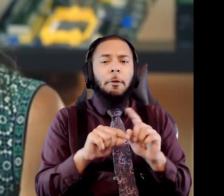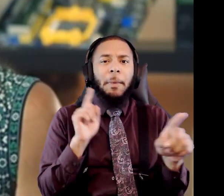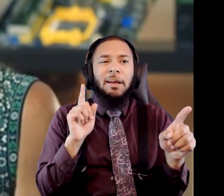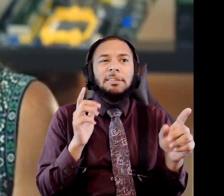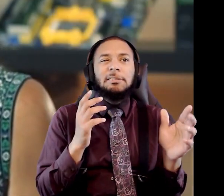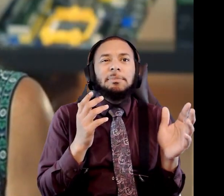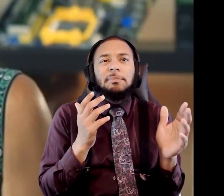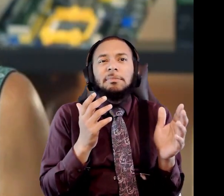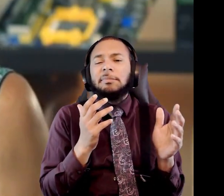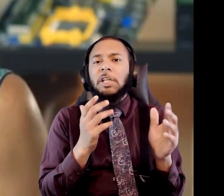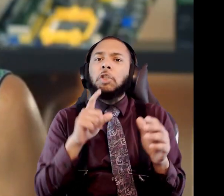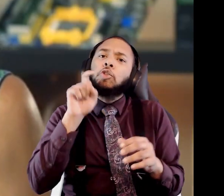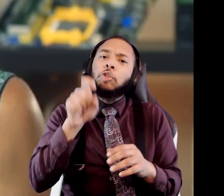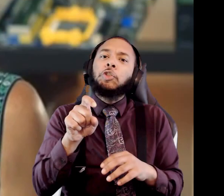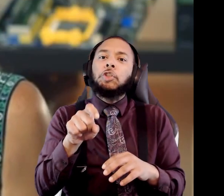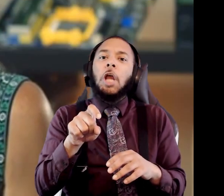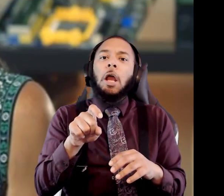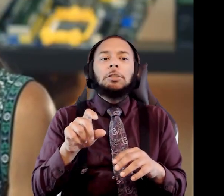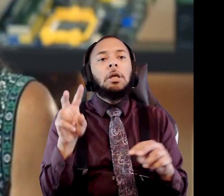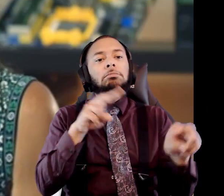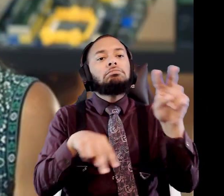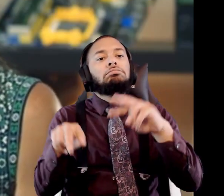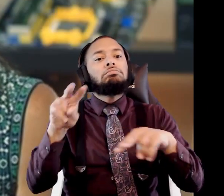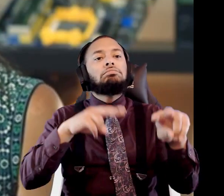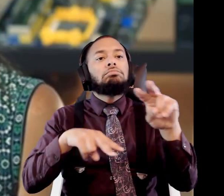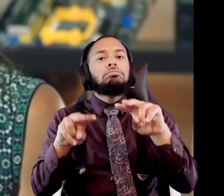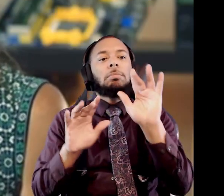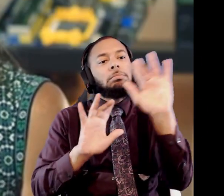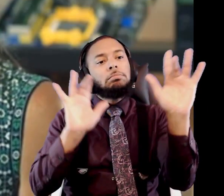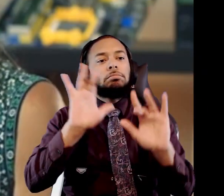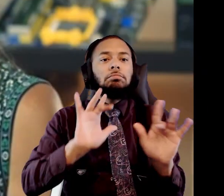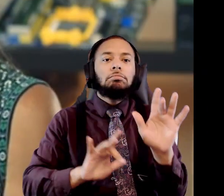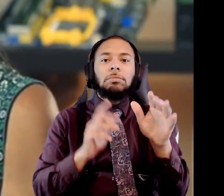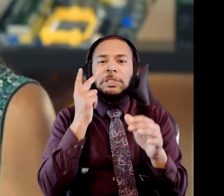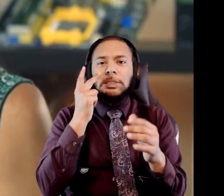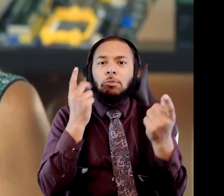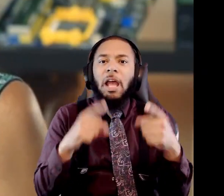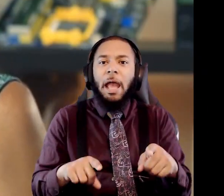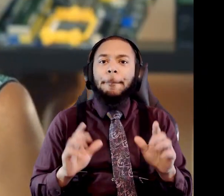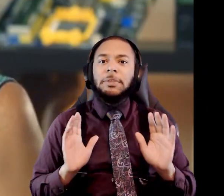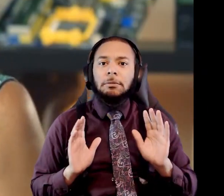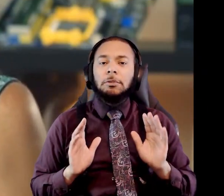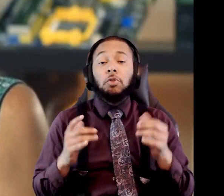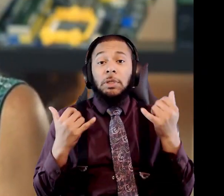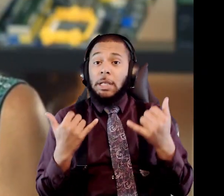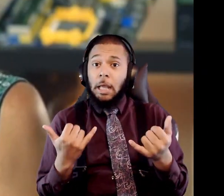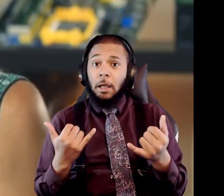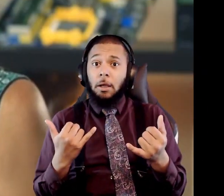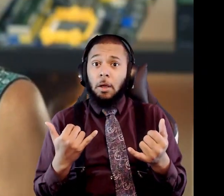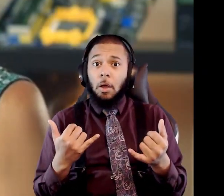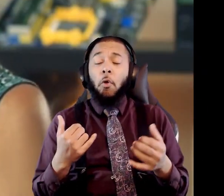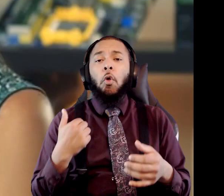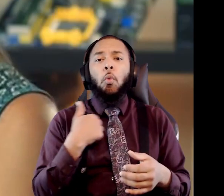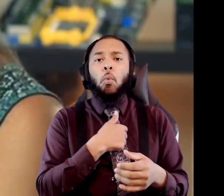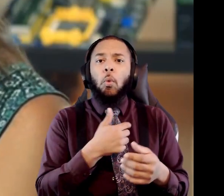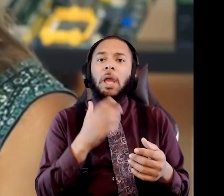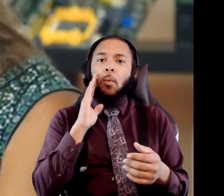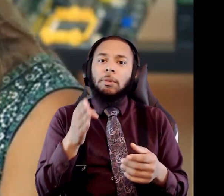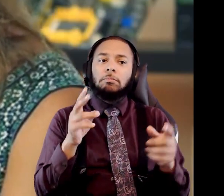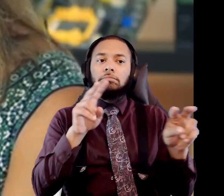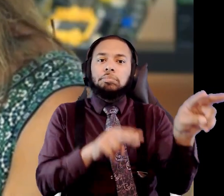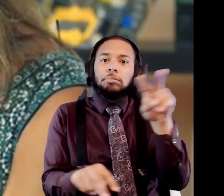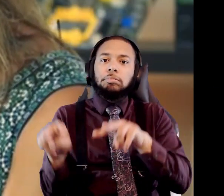just getting comfortable and playing in it is usually a good idea. So let's take some time to explore